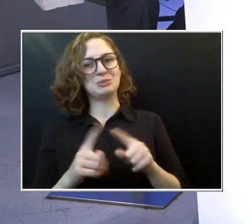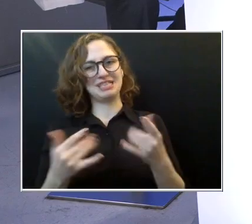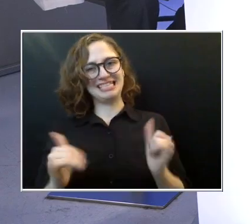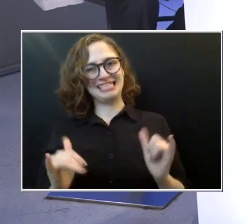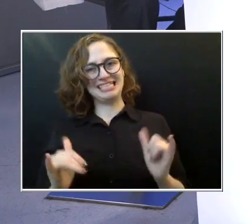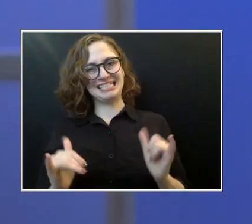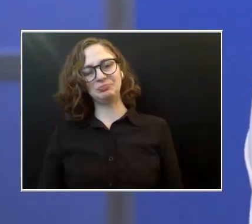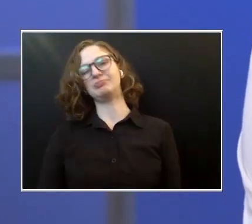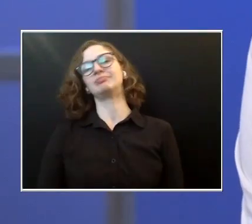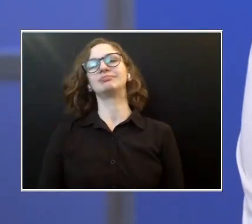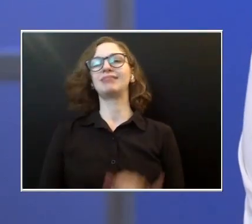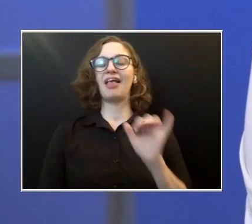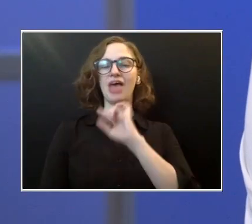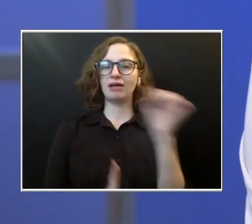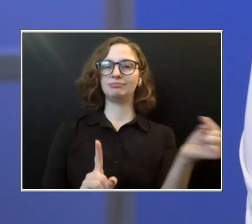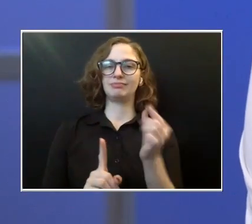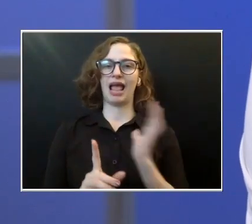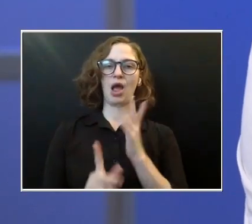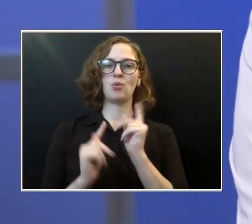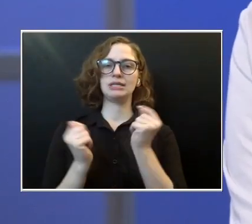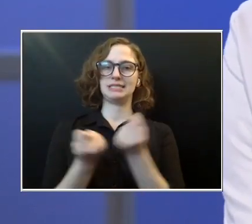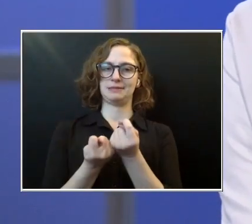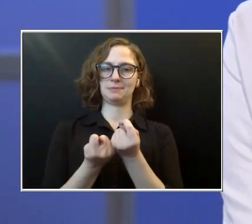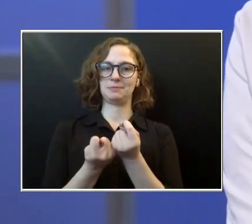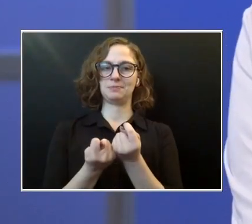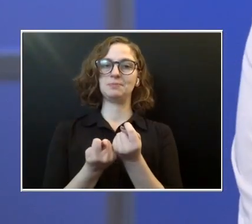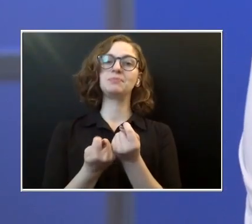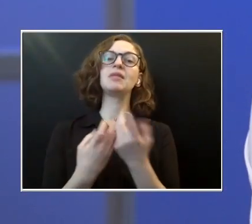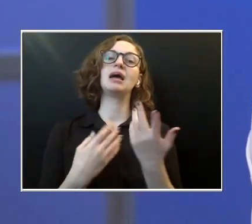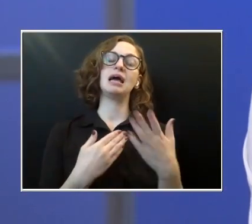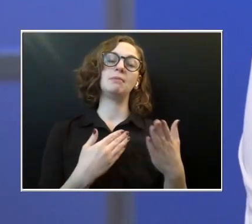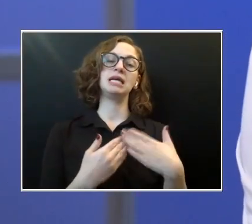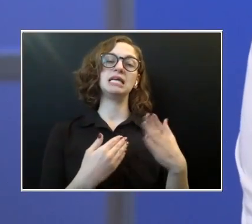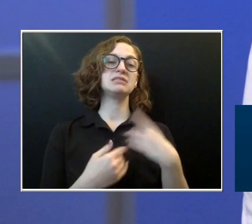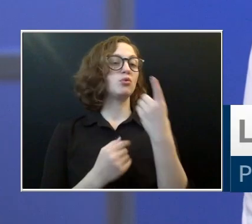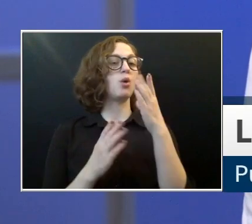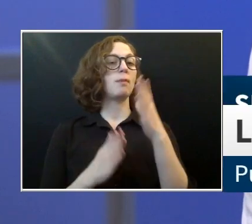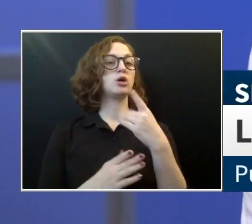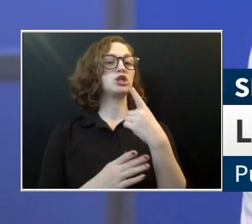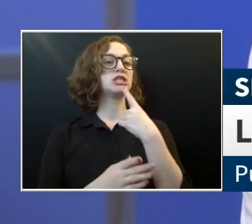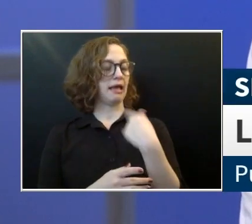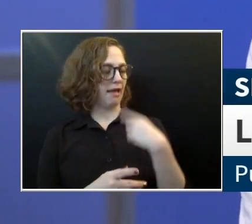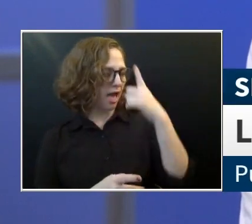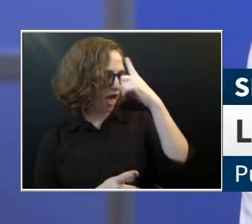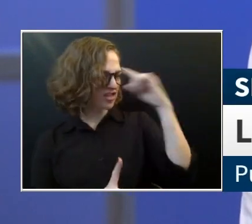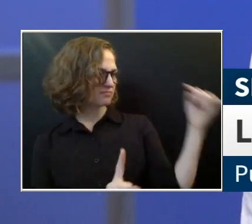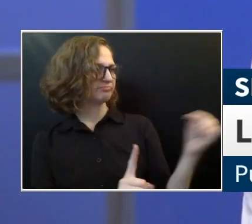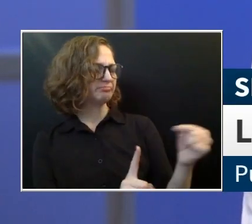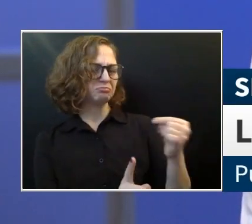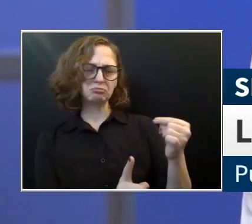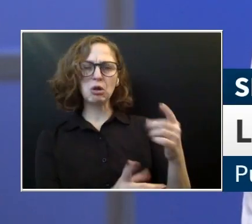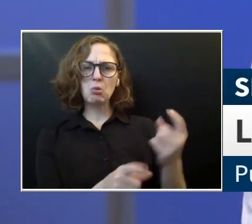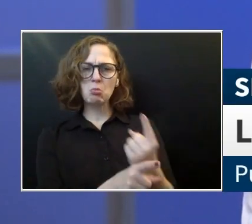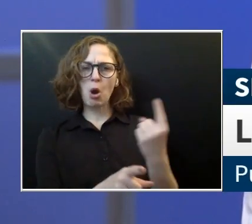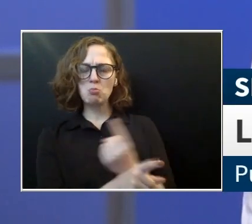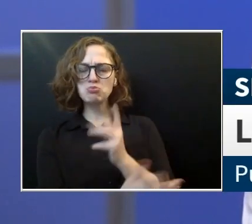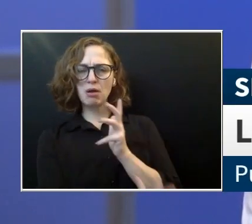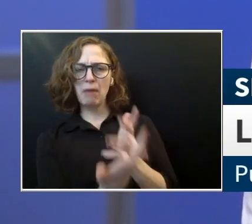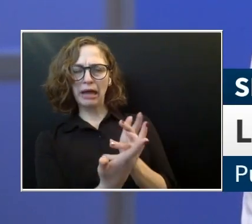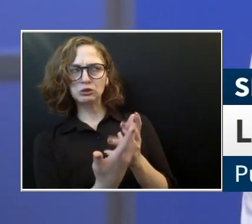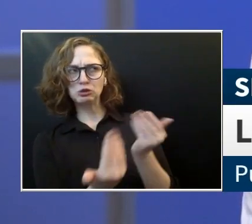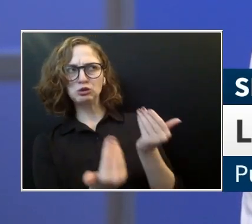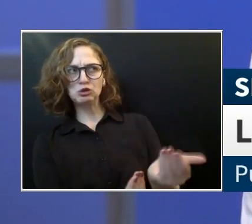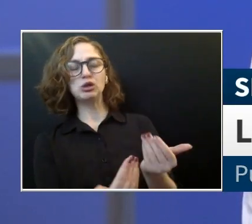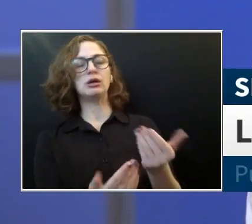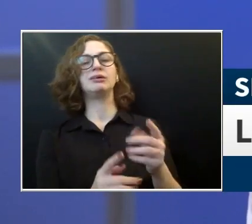it'd be one thing that's easy enough for someone to say, oh, I think this person's appropriate, but we have this team of nurses and pharmacists and everyone else that will work with us